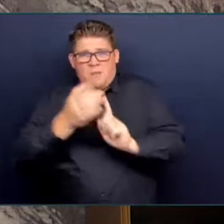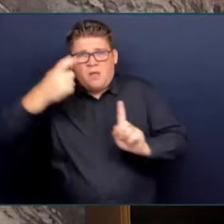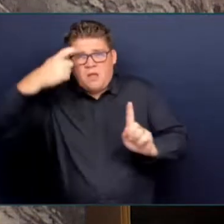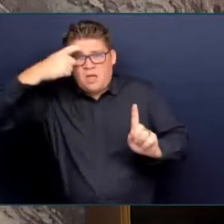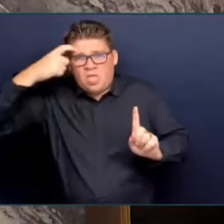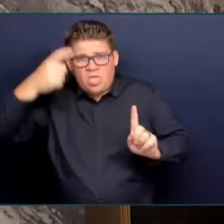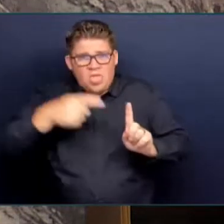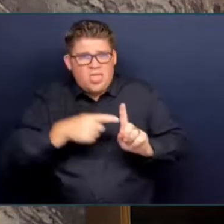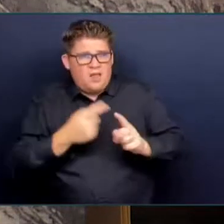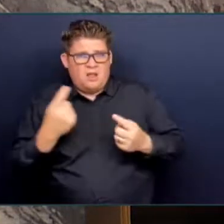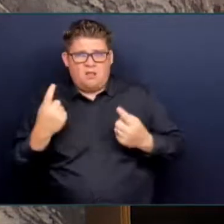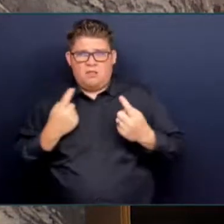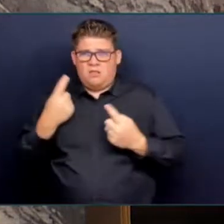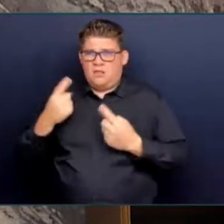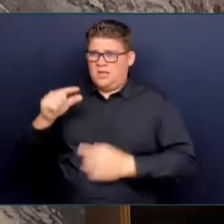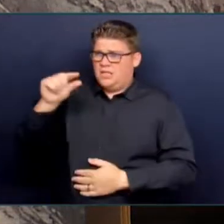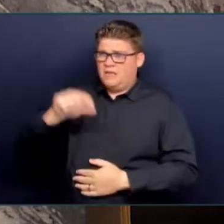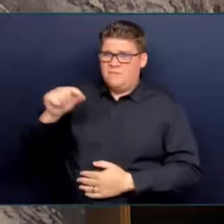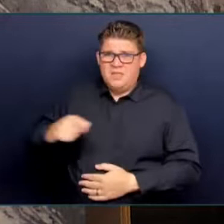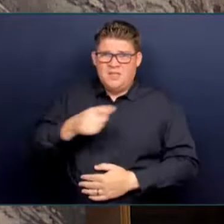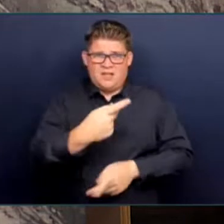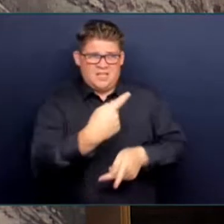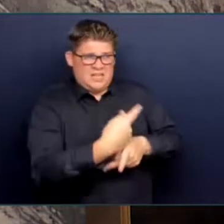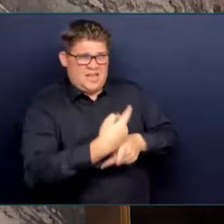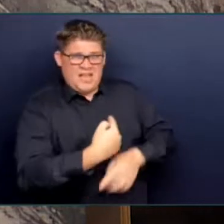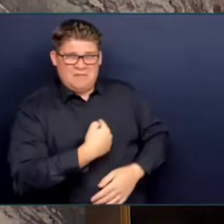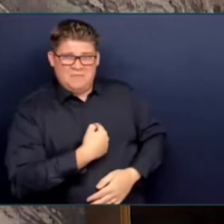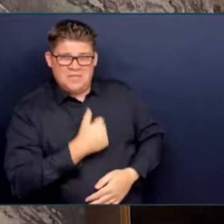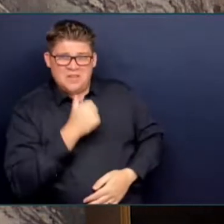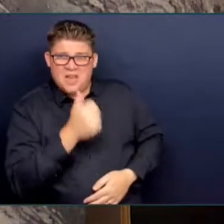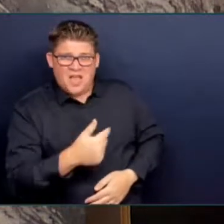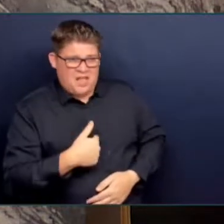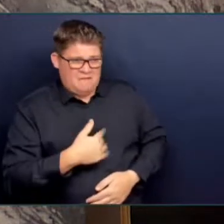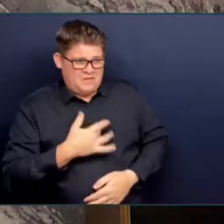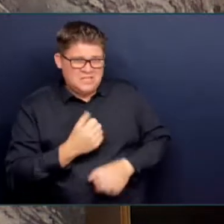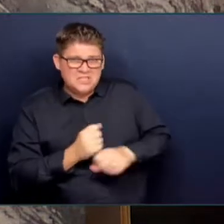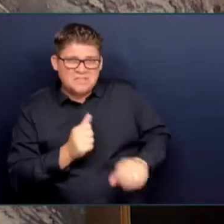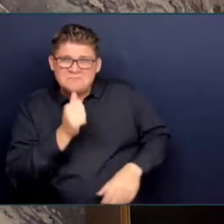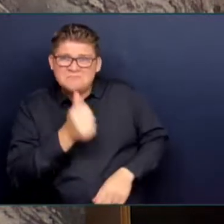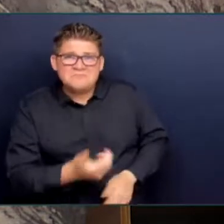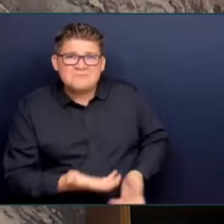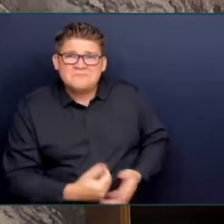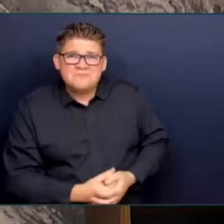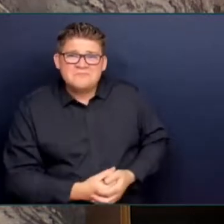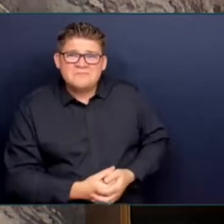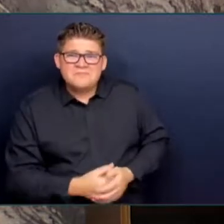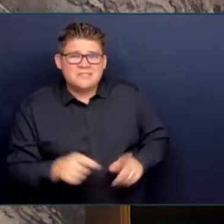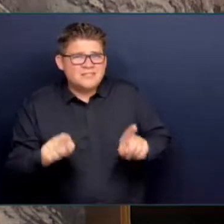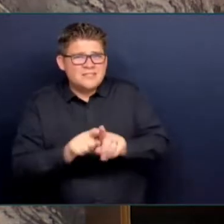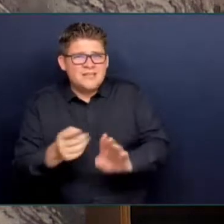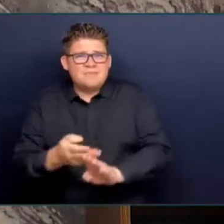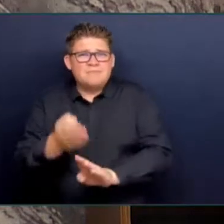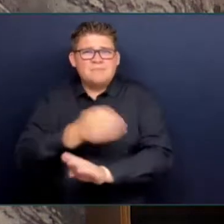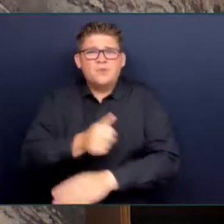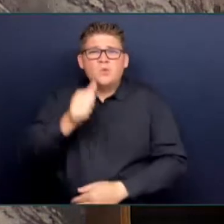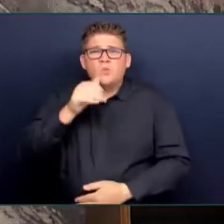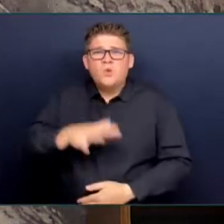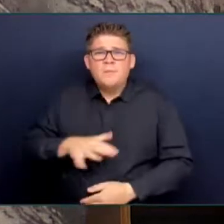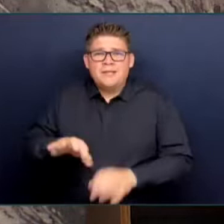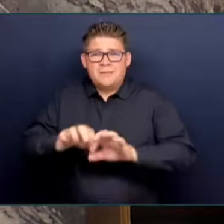safe. Attacks like a young woman hit with a steel pipe, a baby in a stroller attacked with a glass